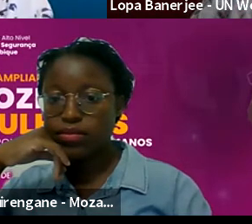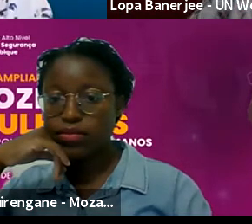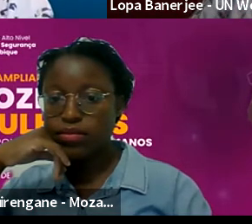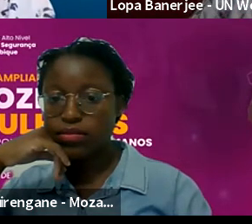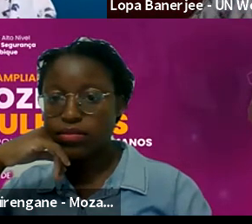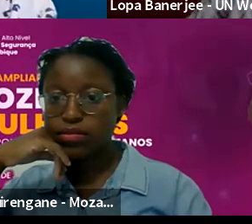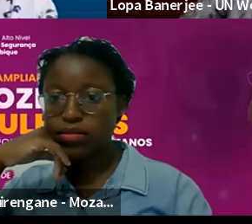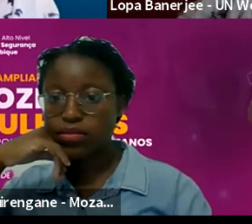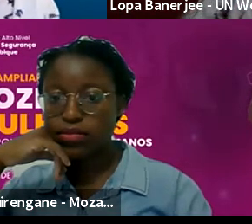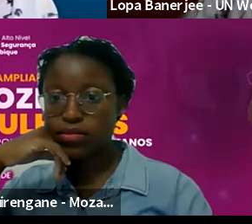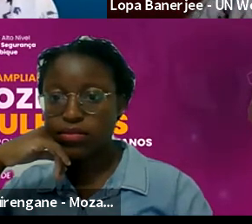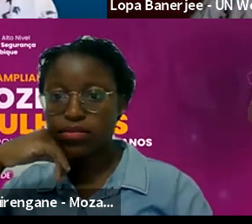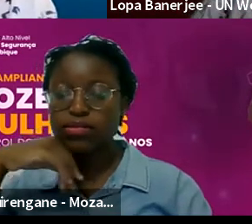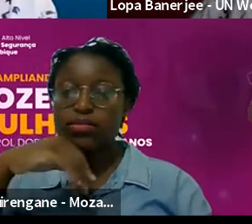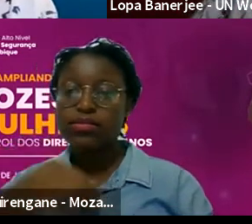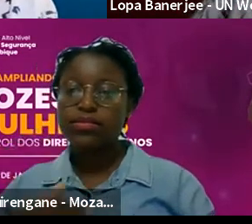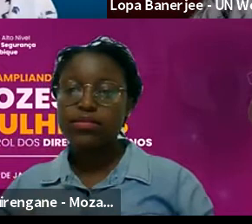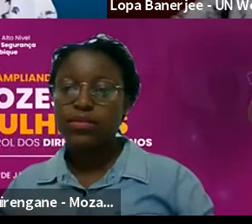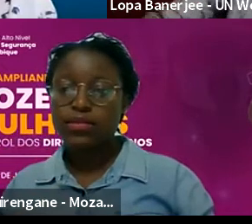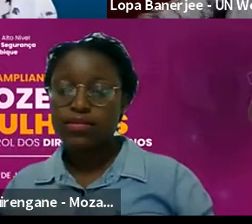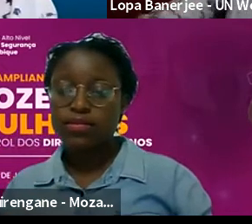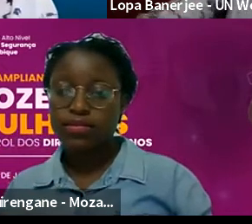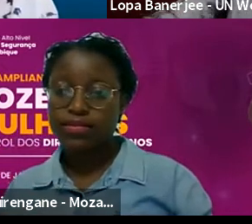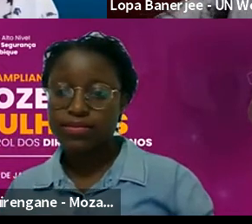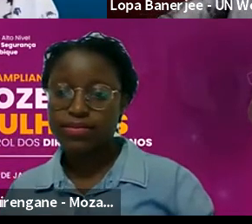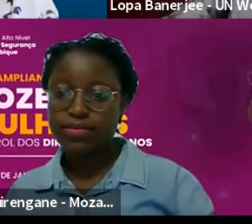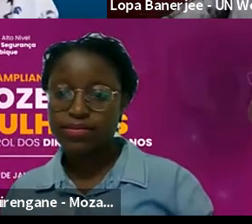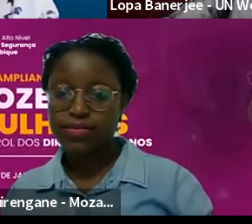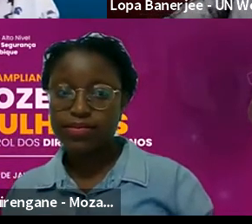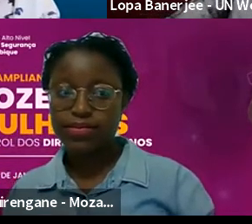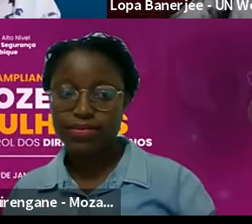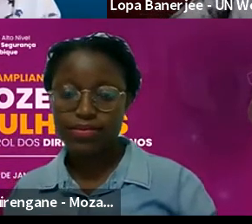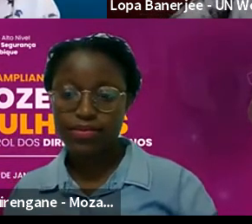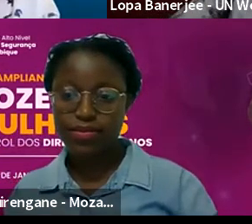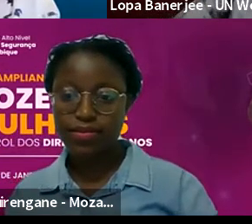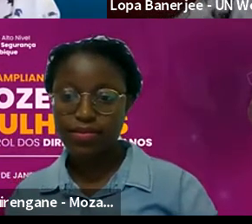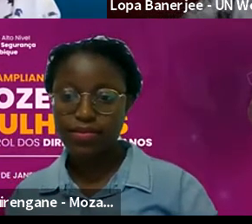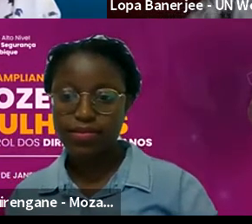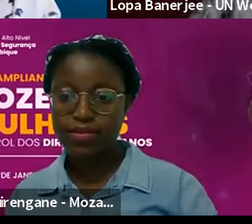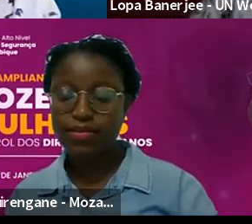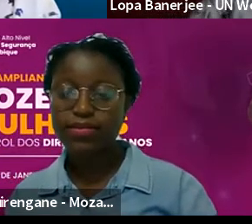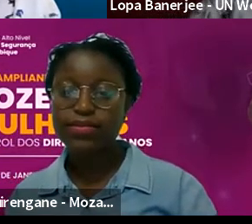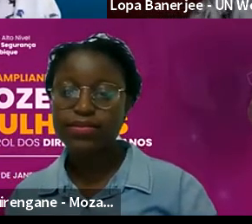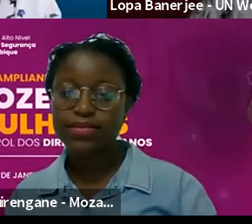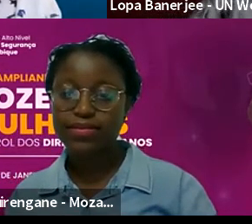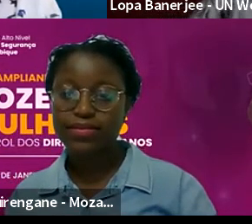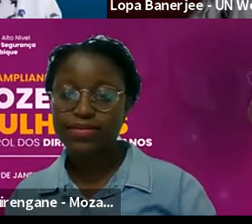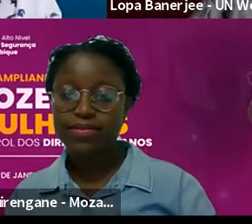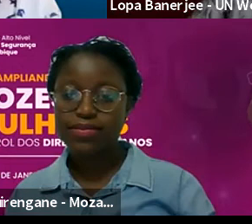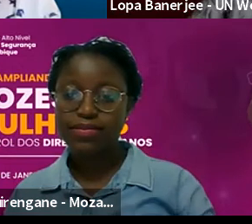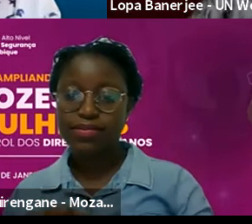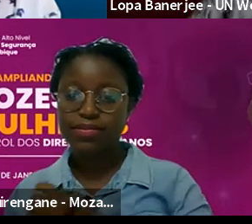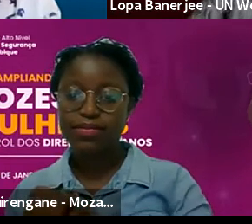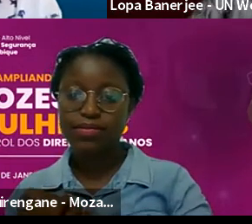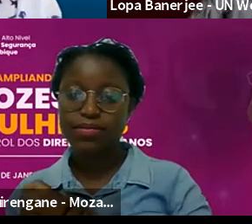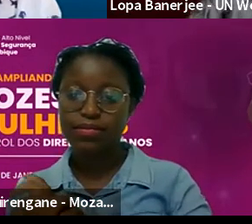We are here this morning to discuss the critical importance of feminist movements in driving progress for gender equality, the challenges we